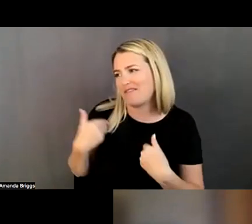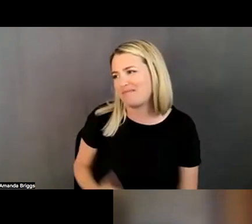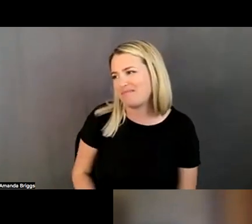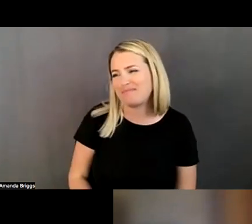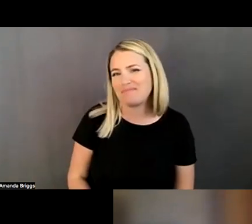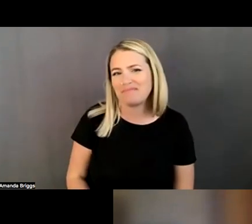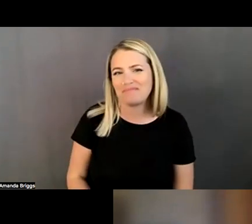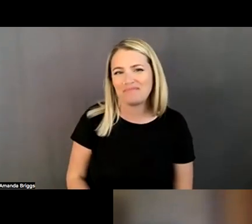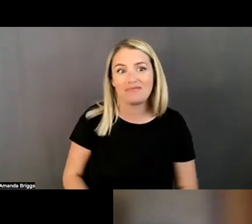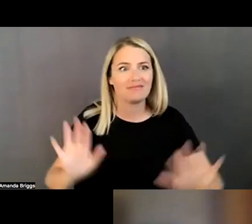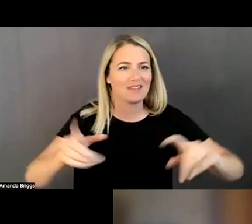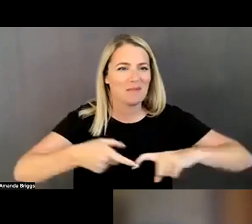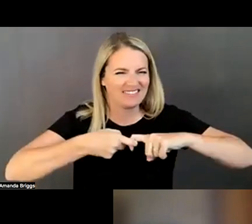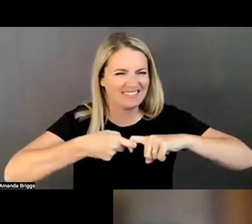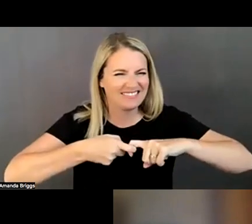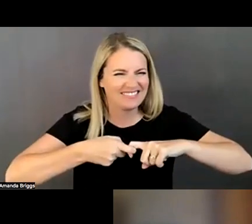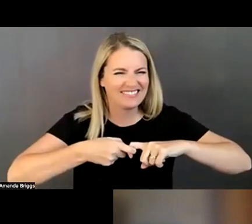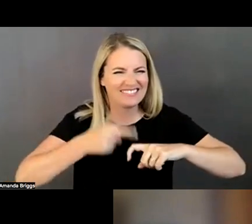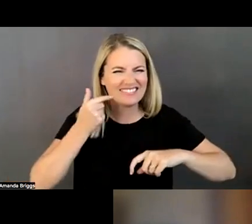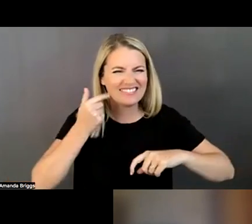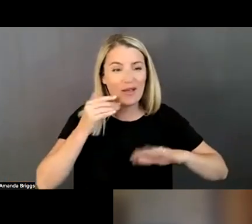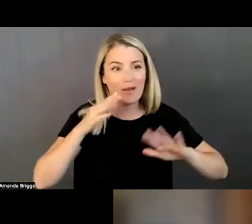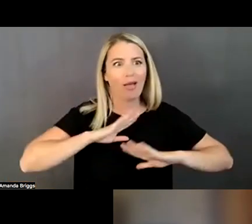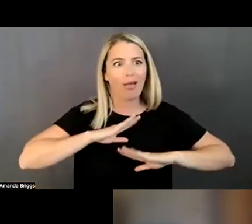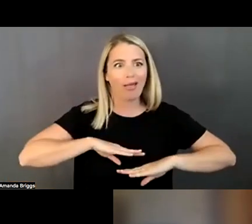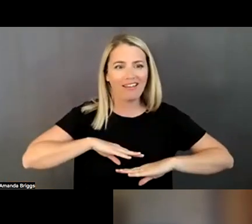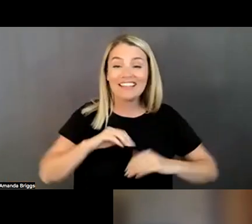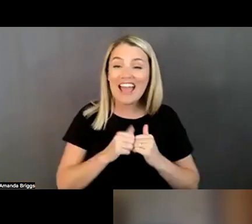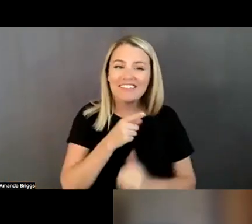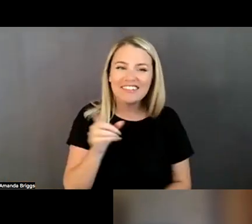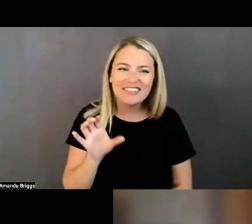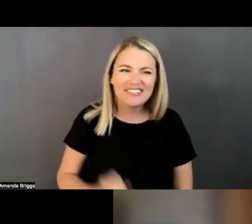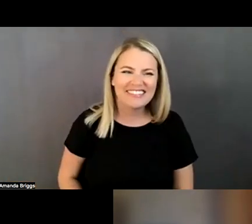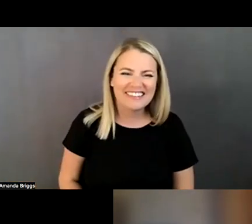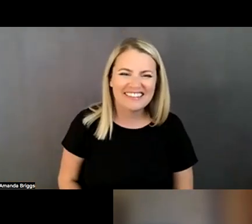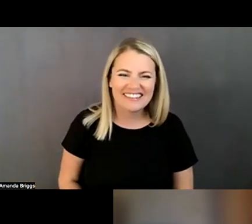Okay, we're gonna pause that there. Whew, how are folks doing?